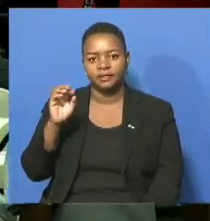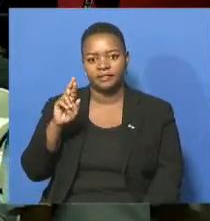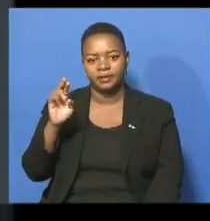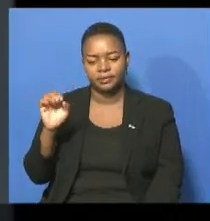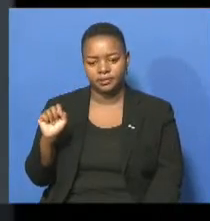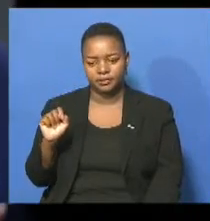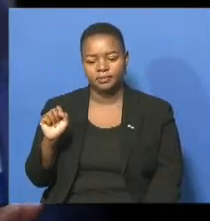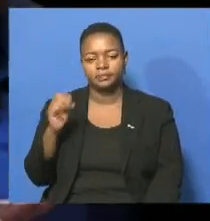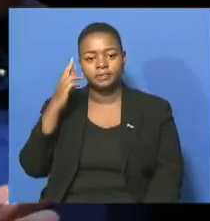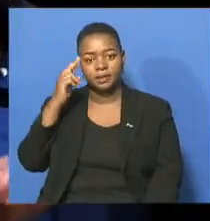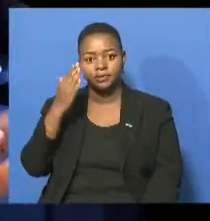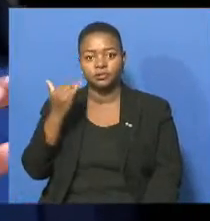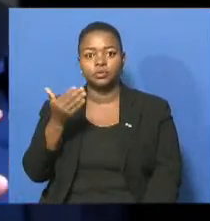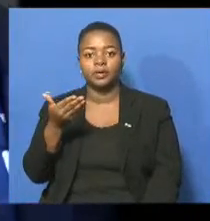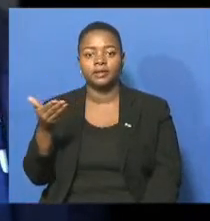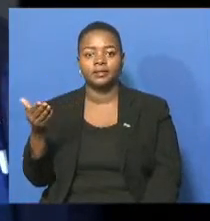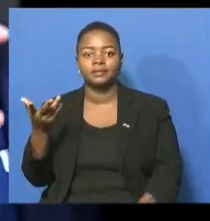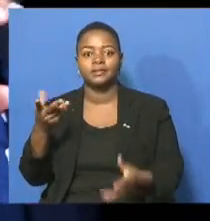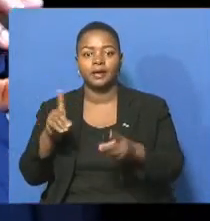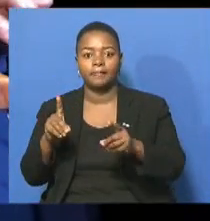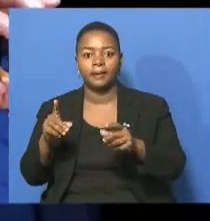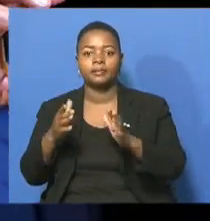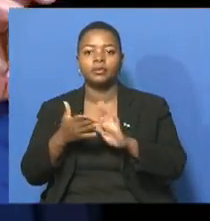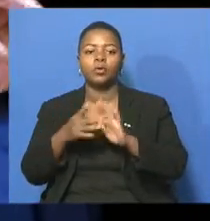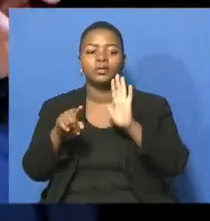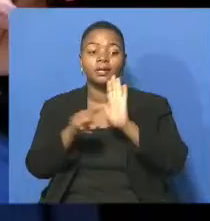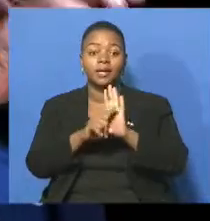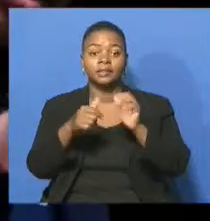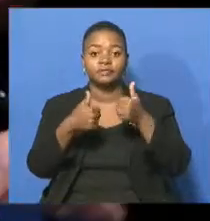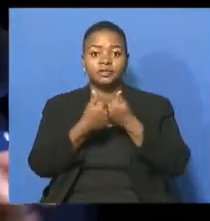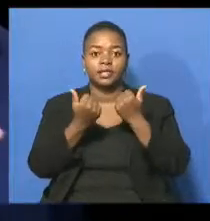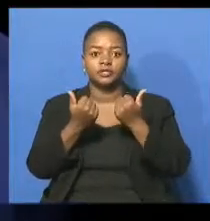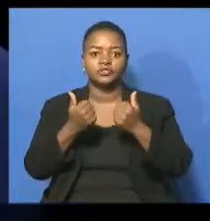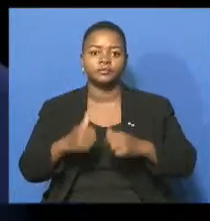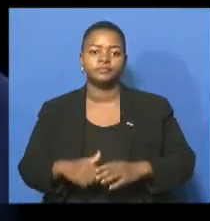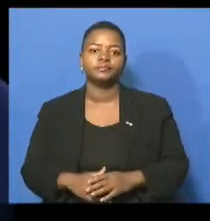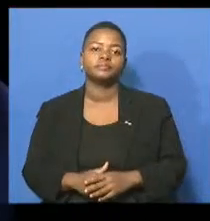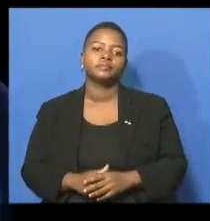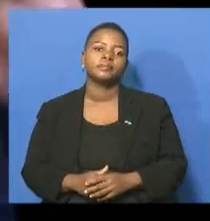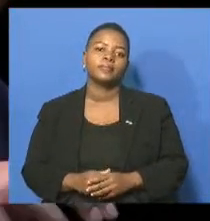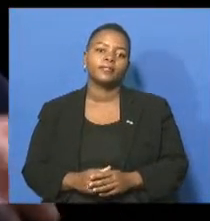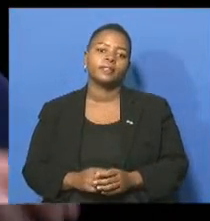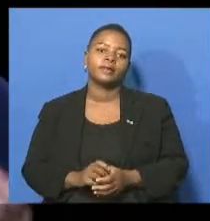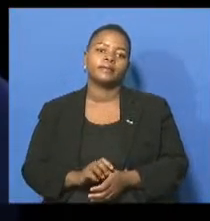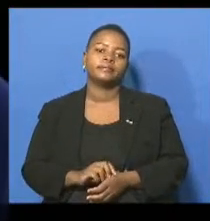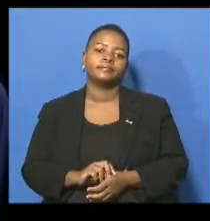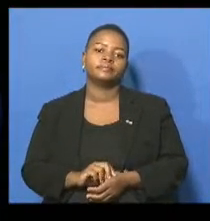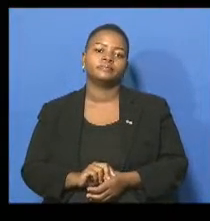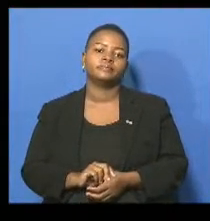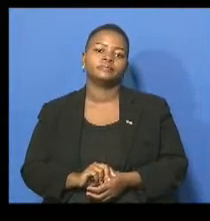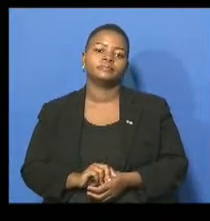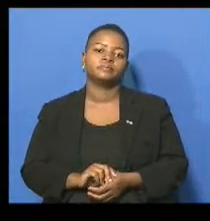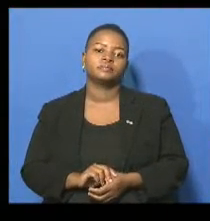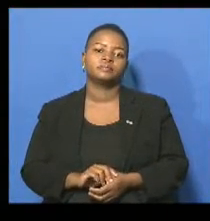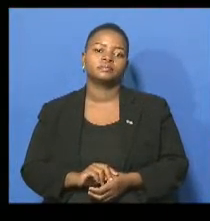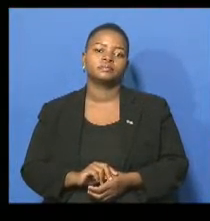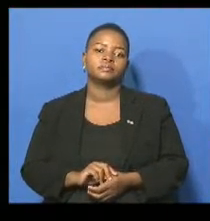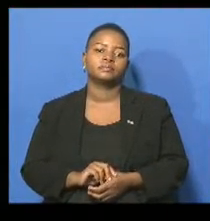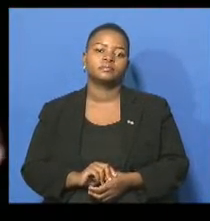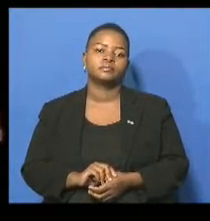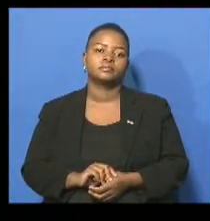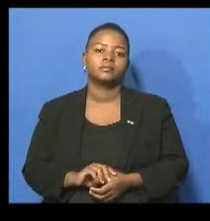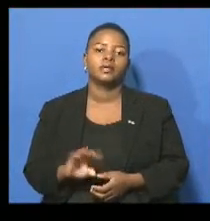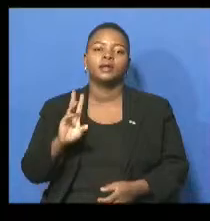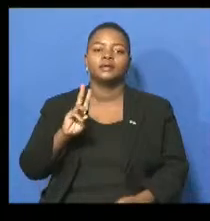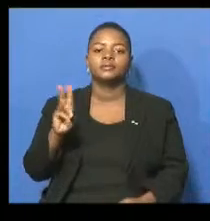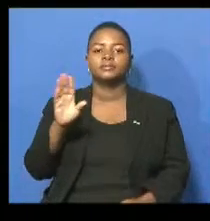day, if you do not attend to 60% of the population, which